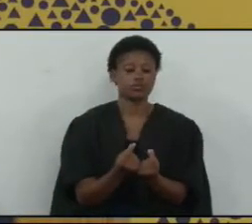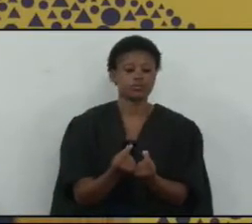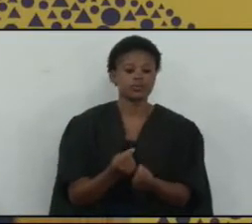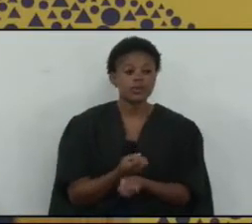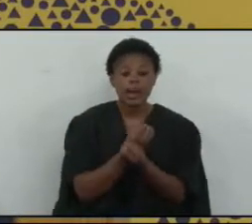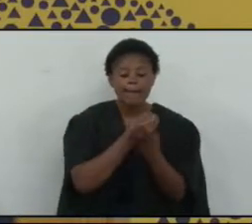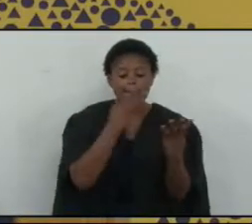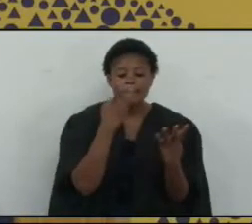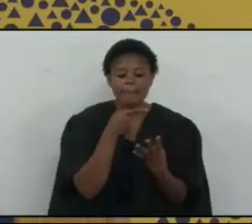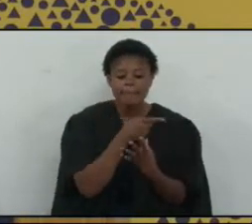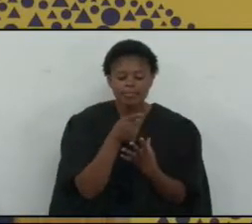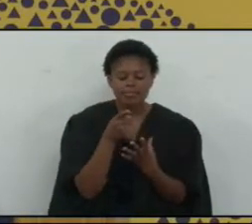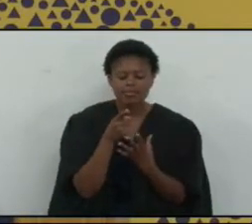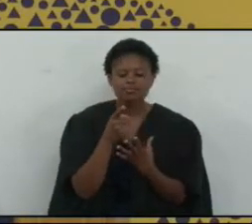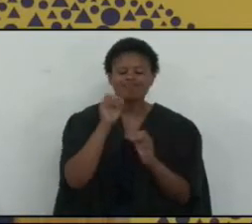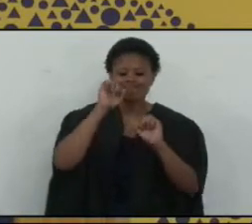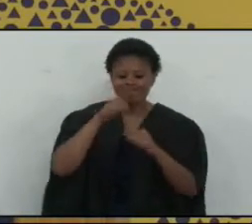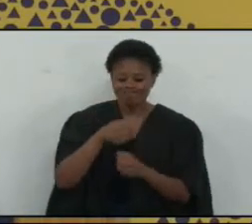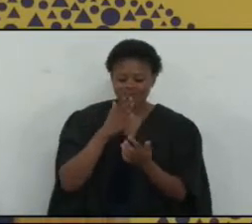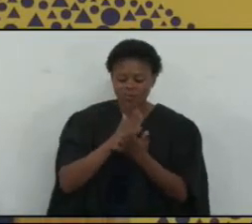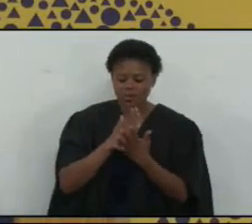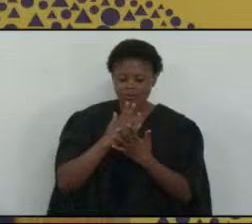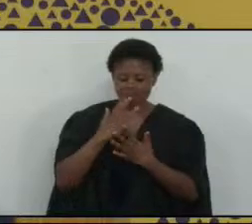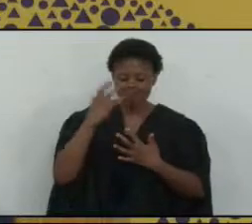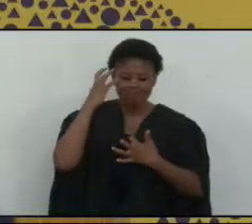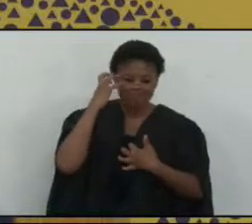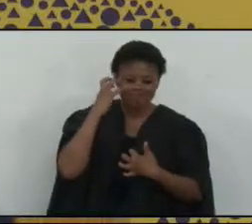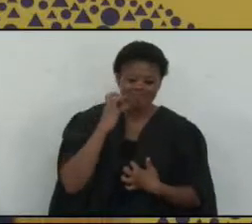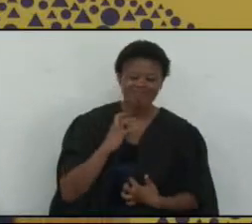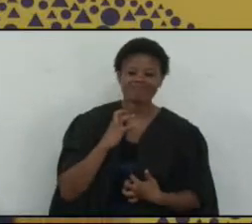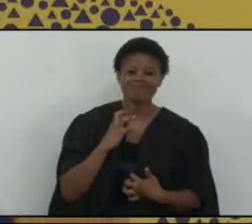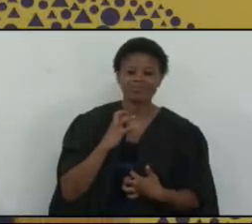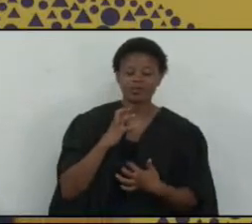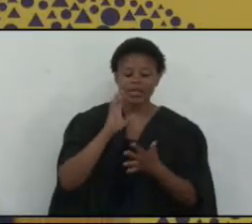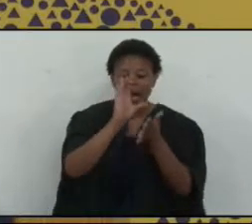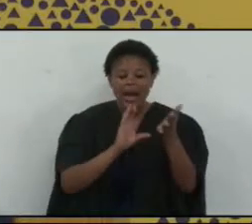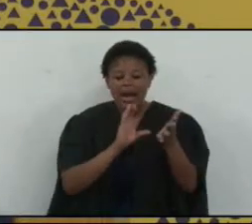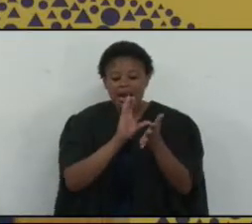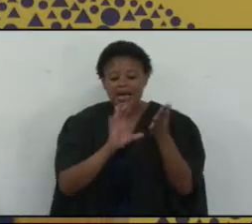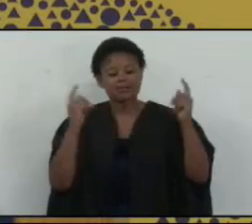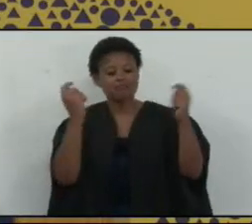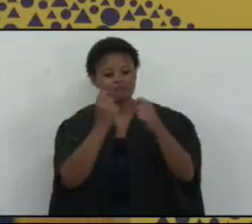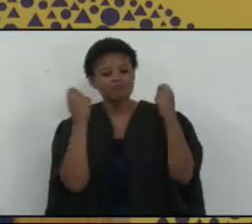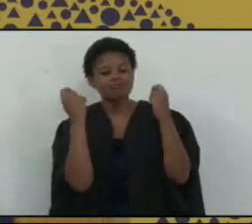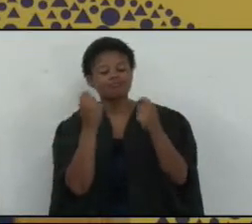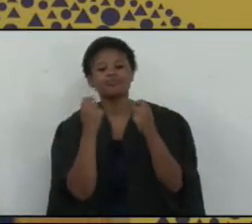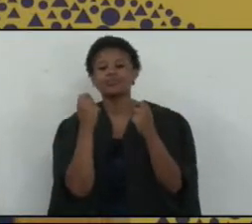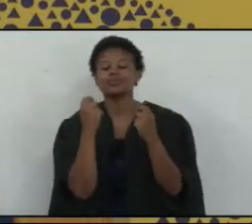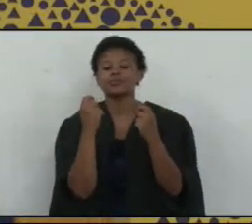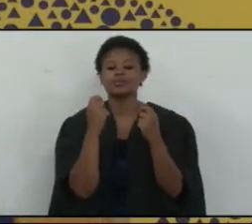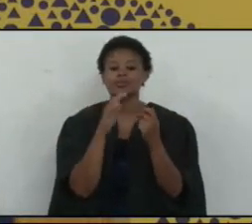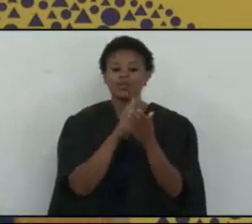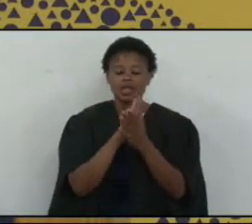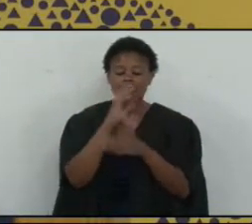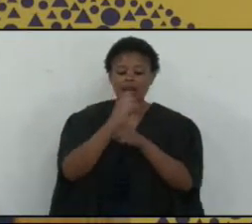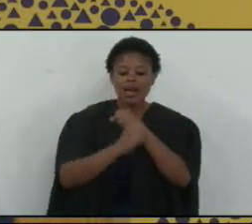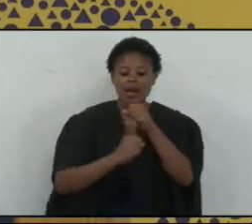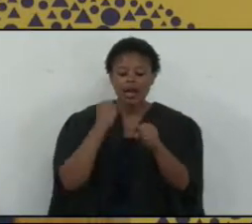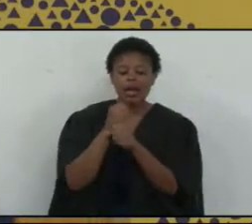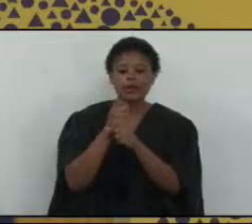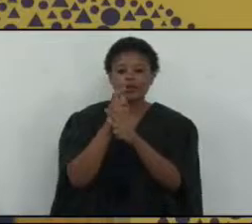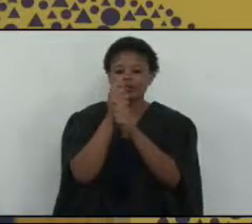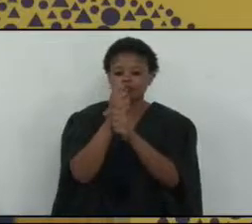Many of you were surely frustrated due to cancelled ceremonies, celebrations, and annual